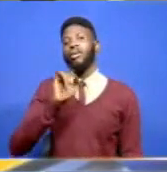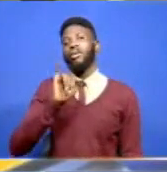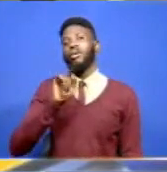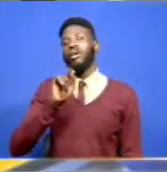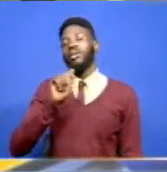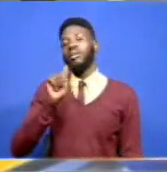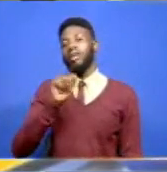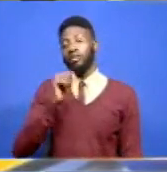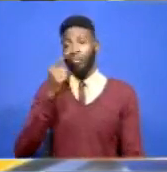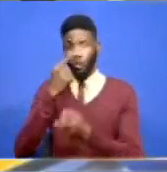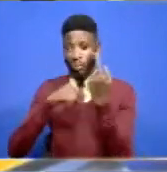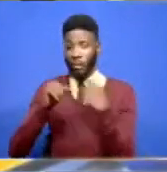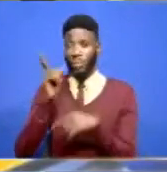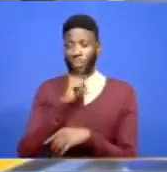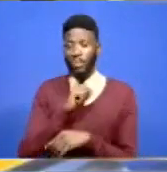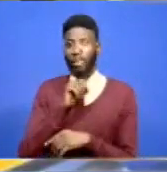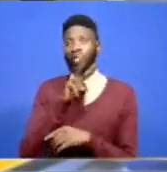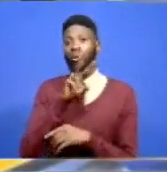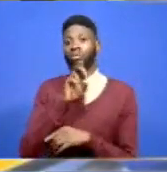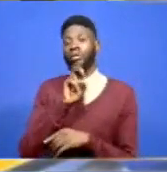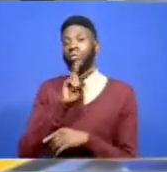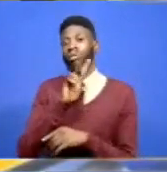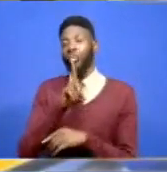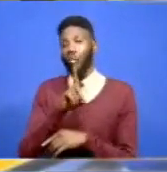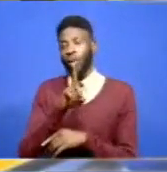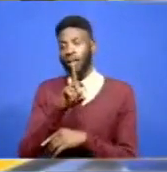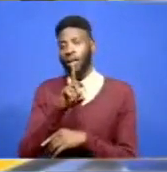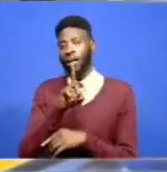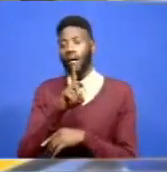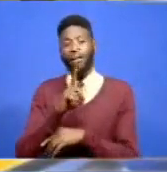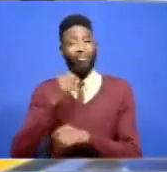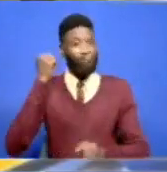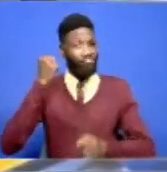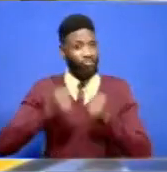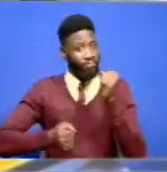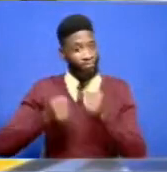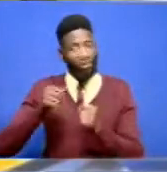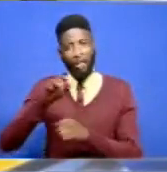2021 edition of the Milan Marathon in a time of